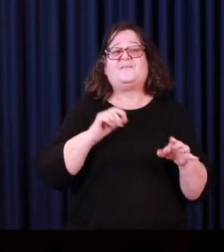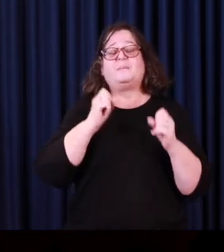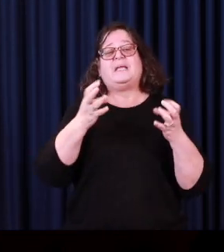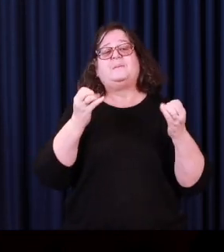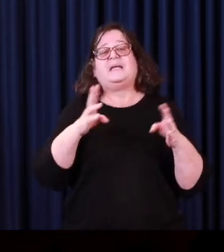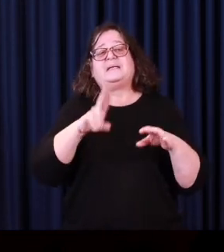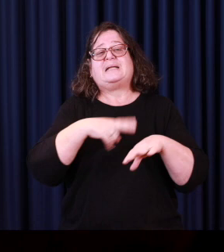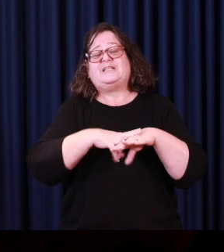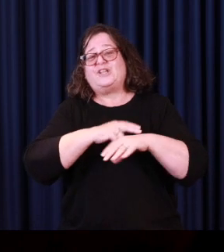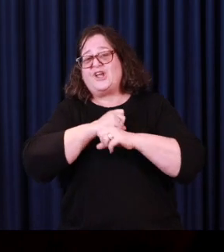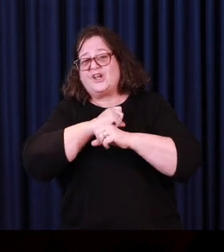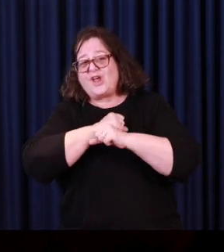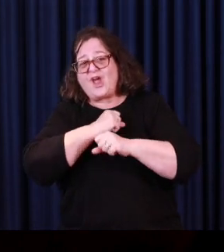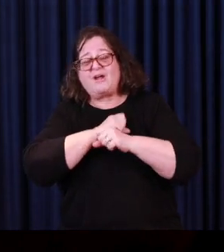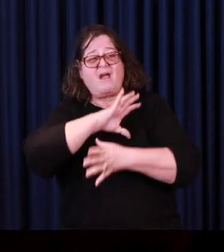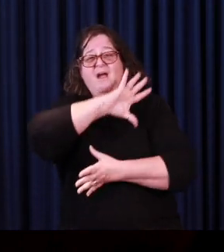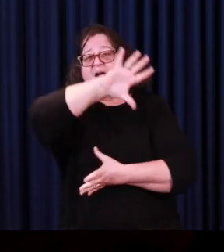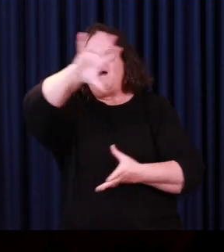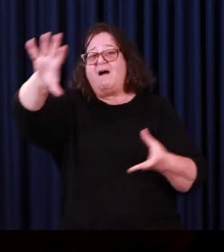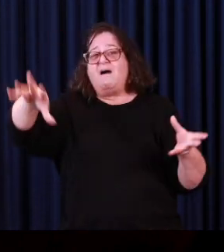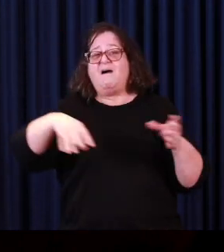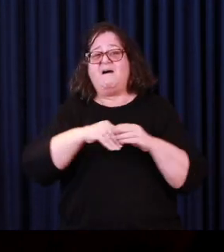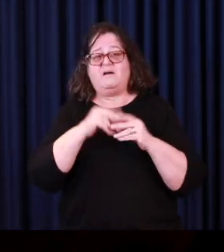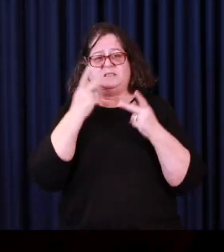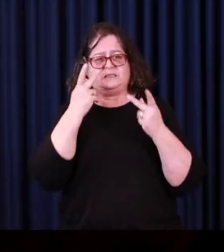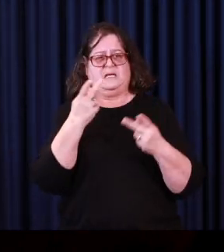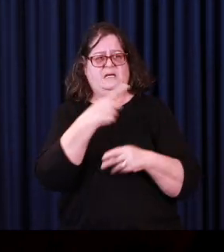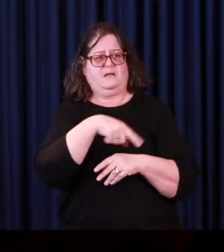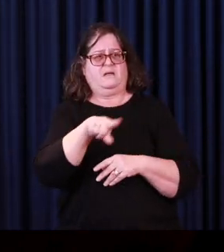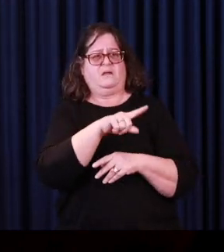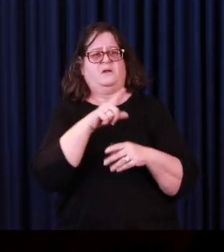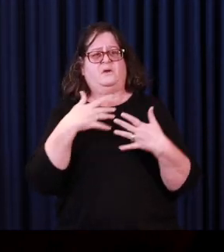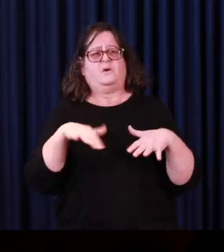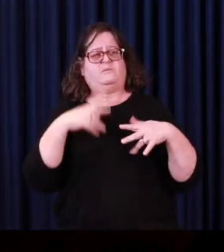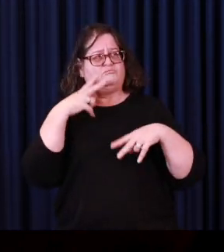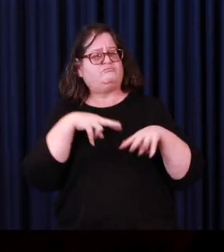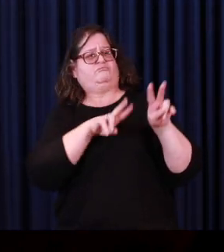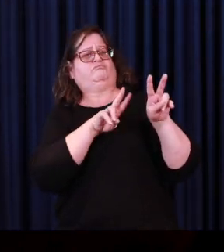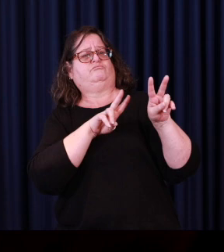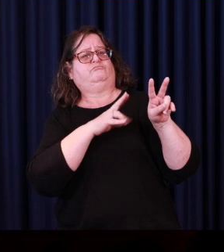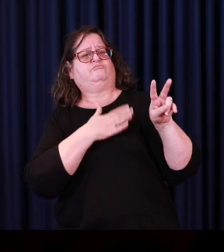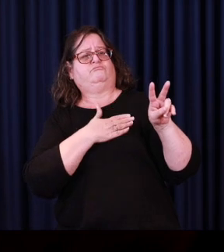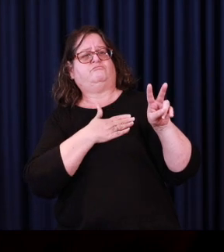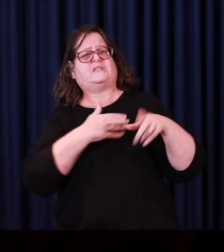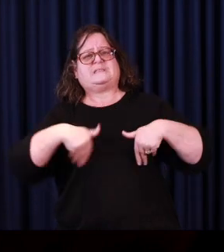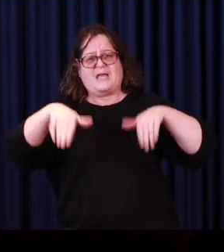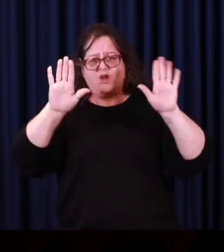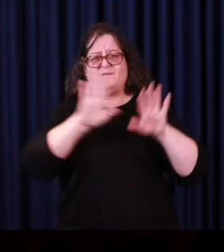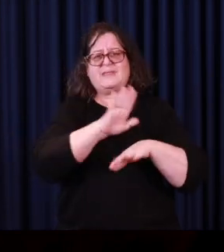Guard, we've seen heroism, sacrifice, service, and acts of